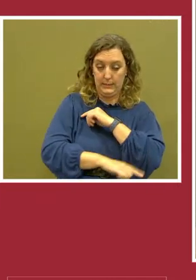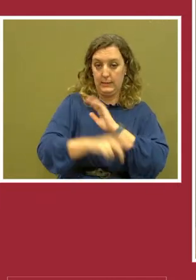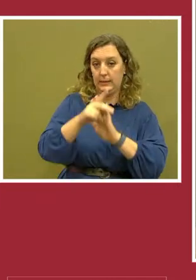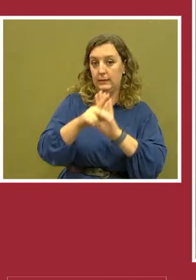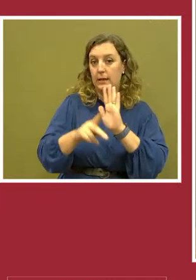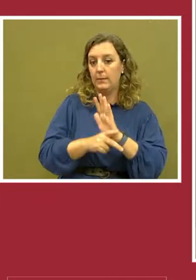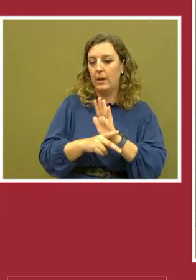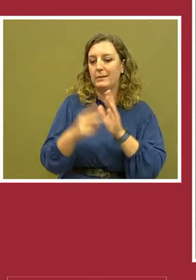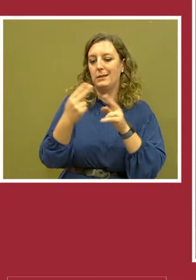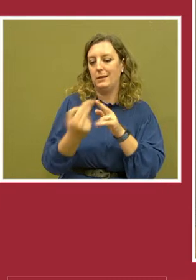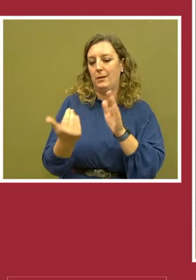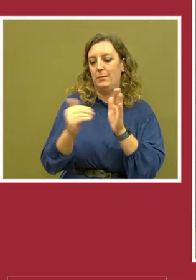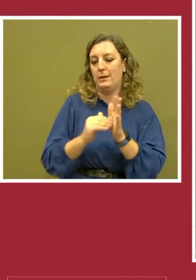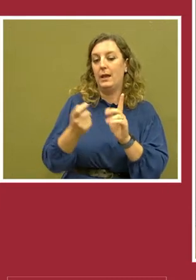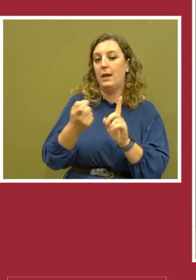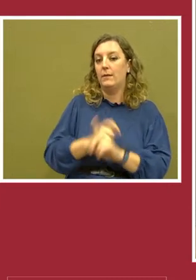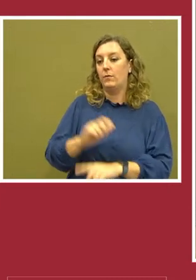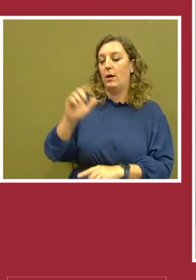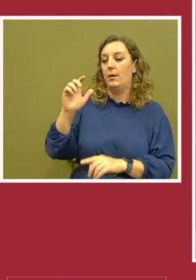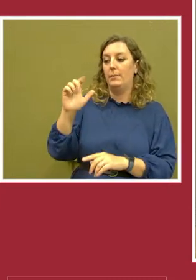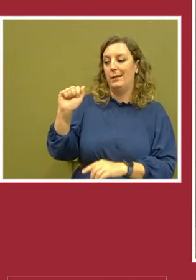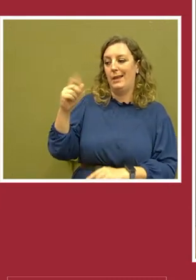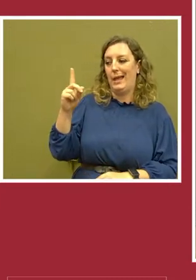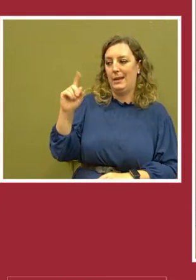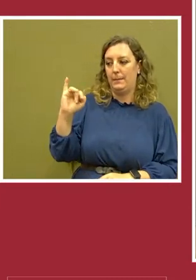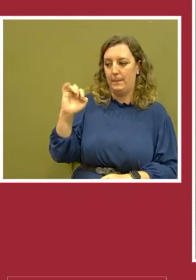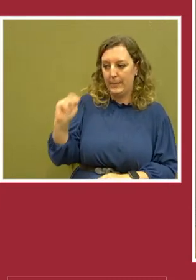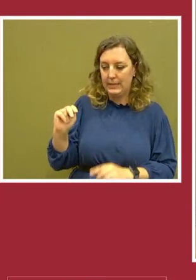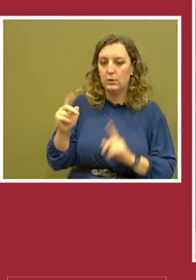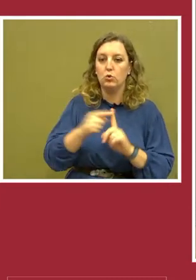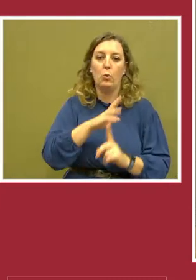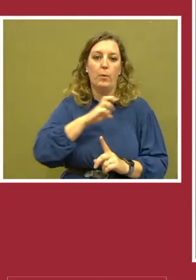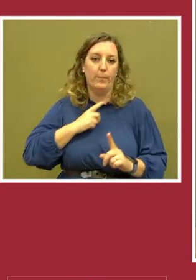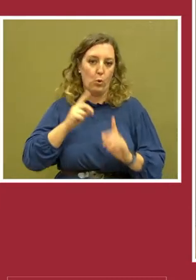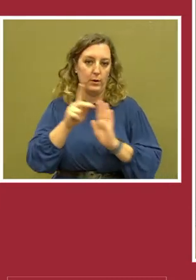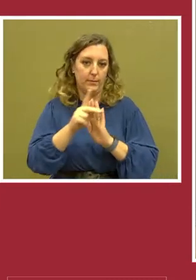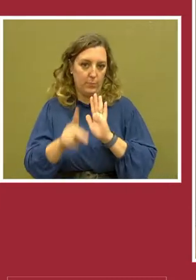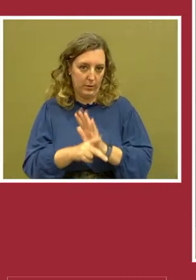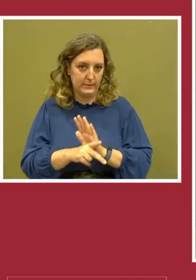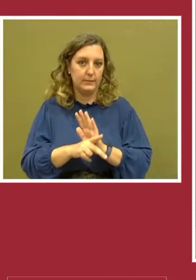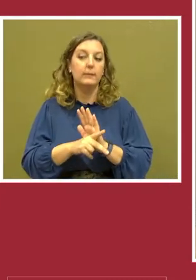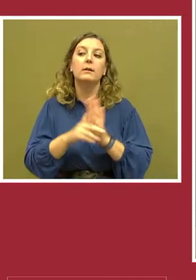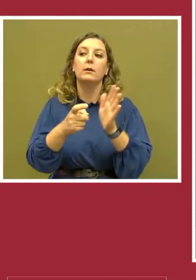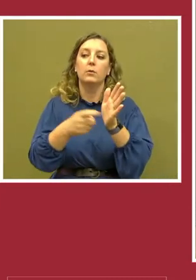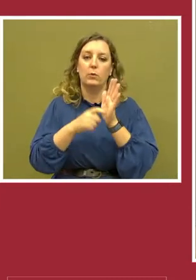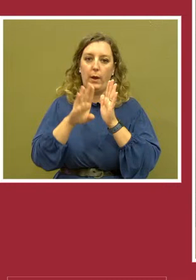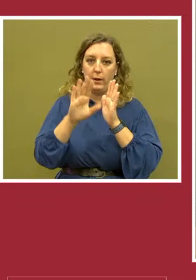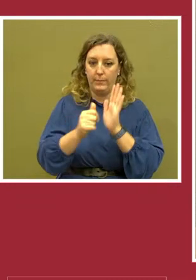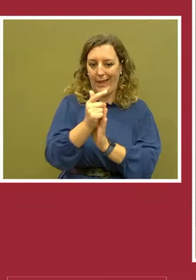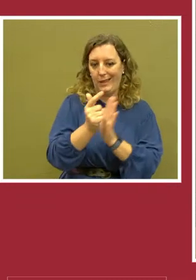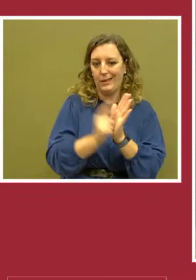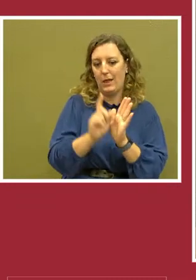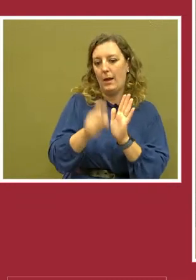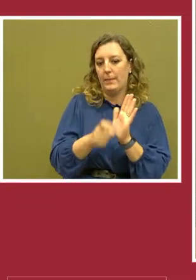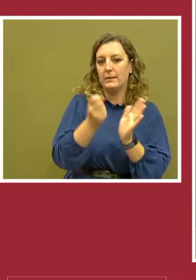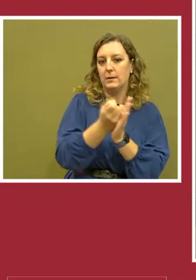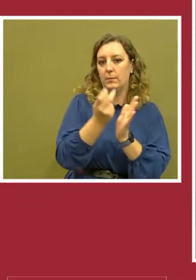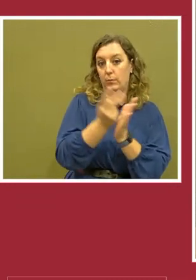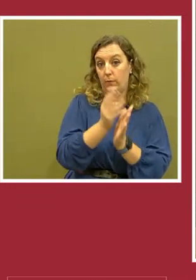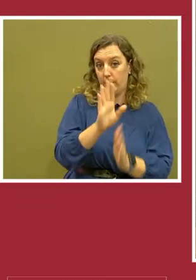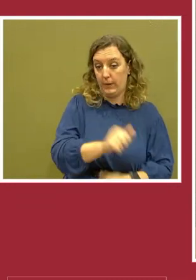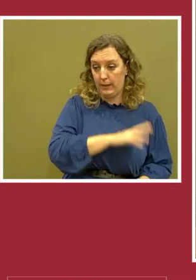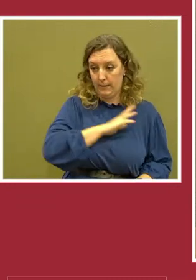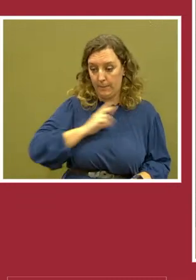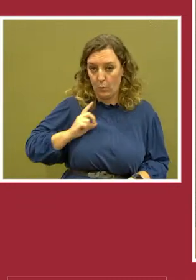policy has been renamed from an administrative policy to a board policy, as policies required by law must be approved by the